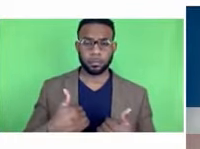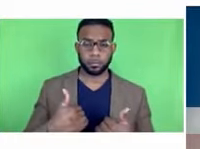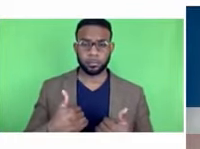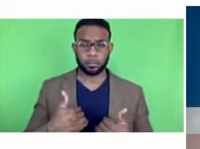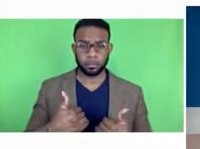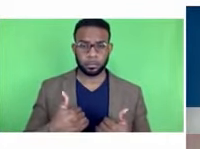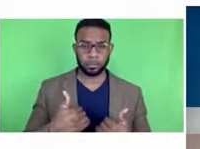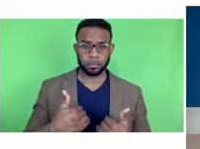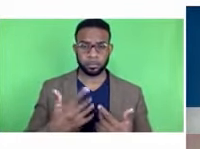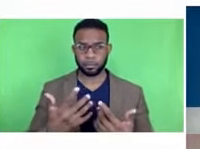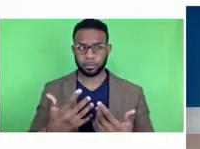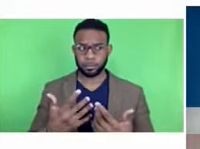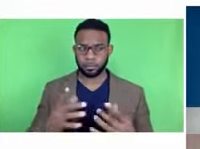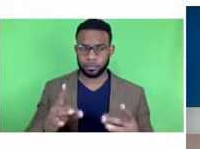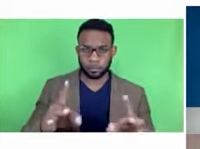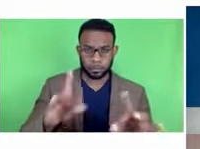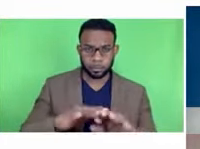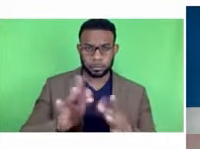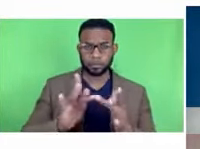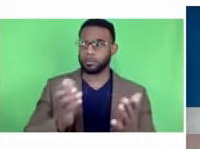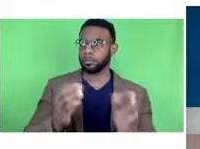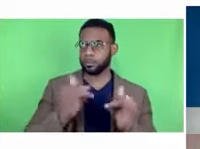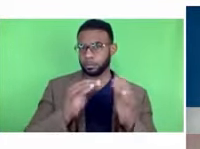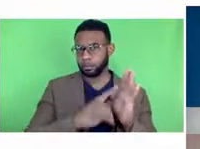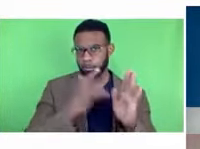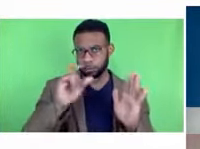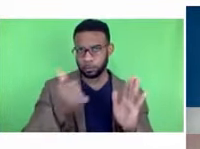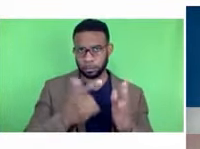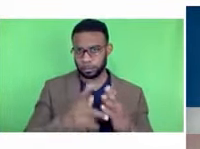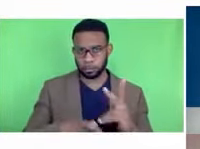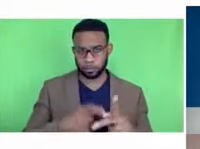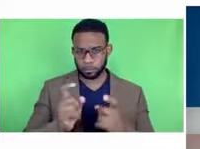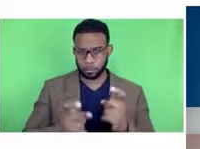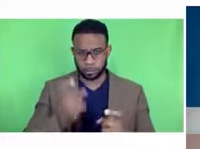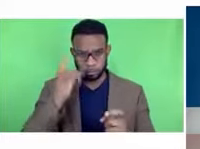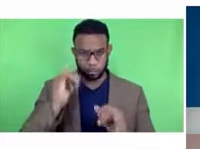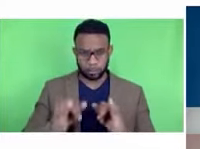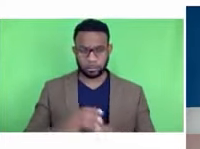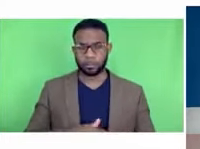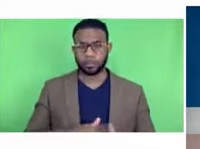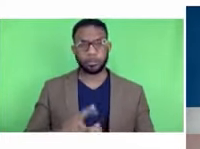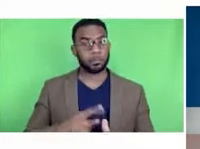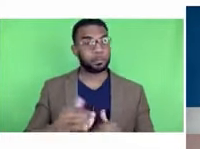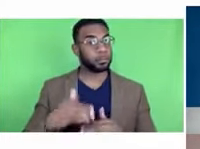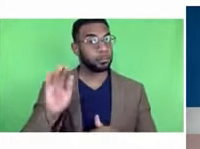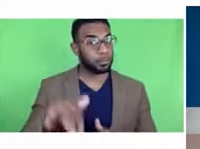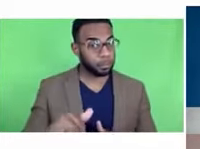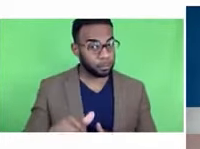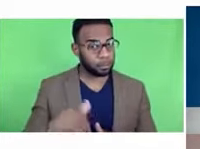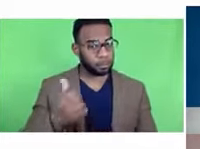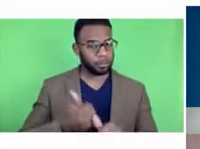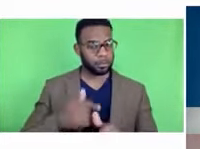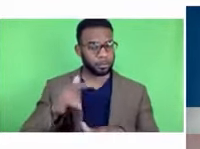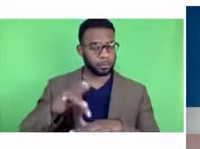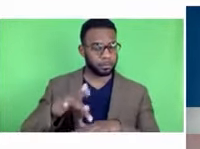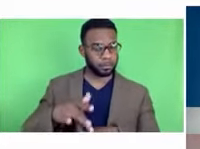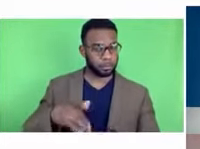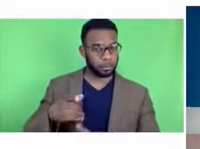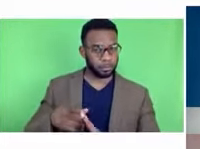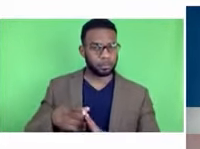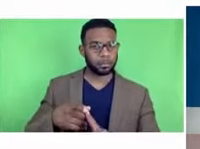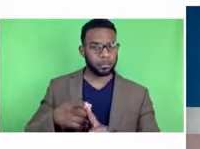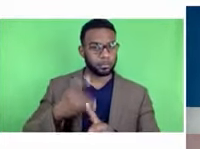of catch-all on the website, you know, here's the number if you need any sort of modifications for the interview. But then beyond that, it's at each of the touch points. So, you know,